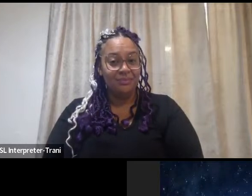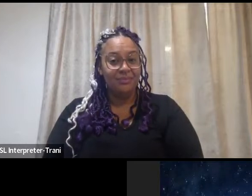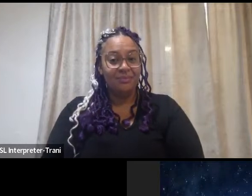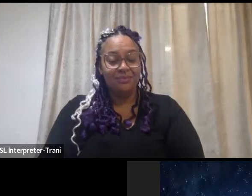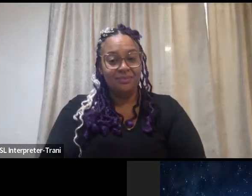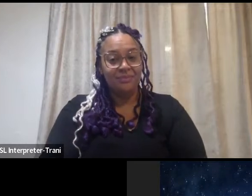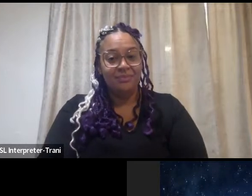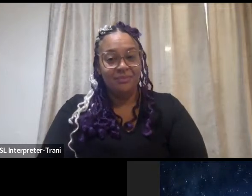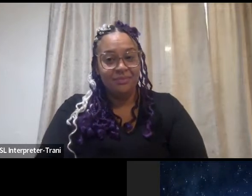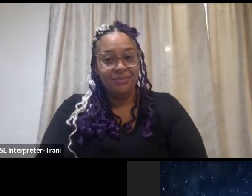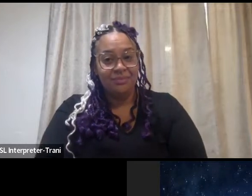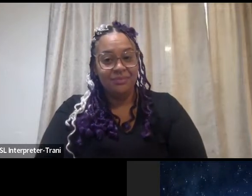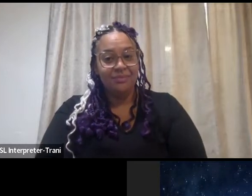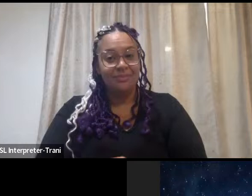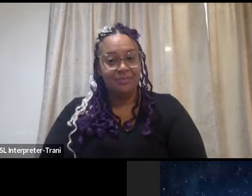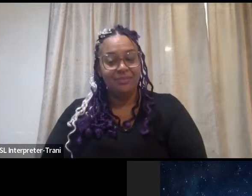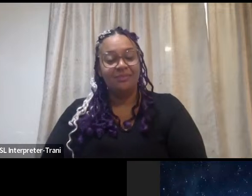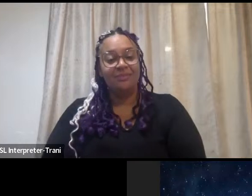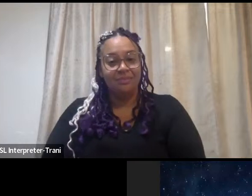Aquarius.